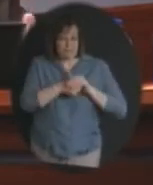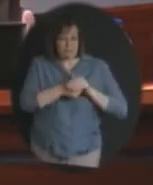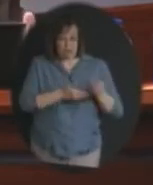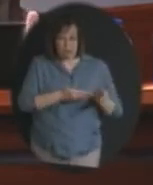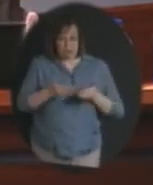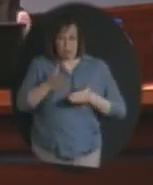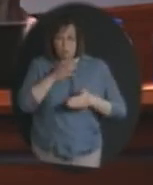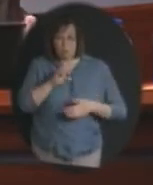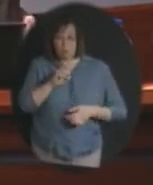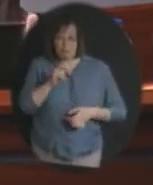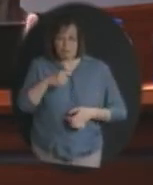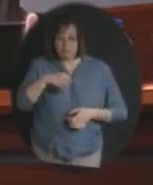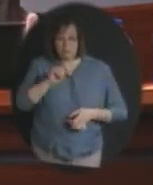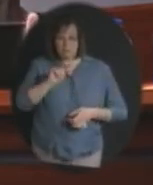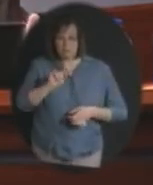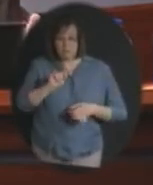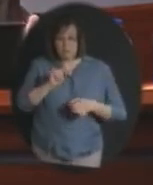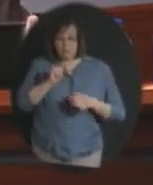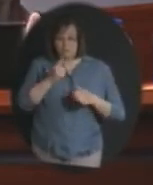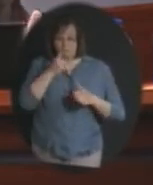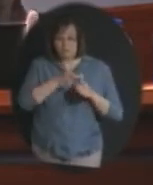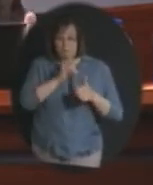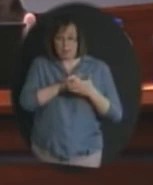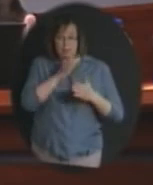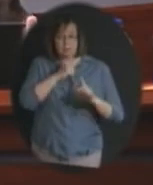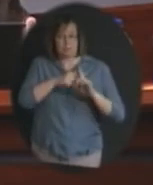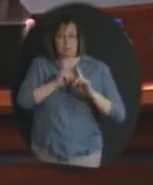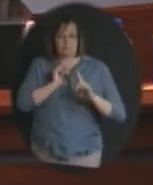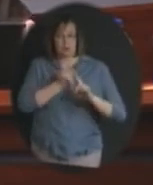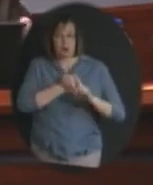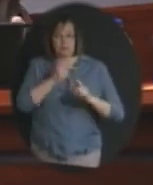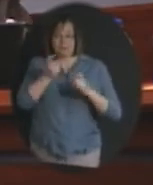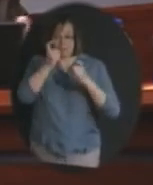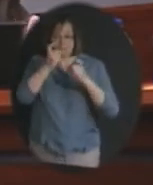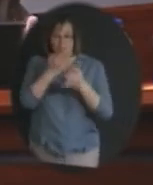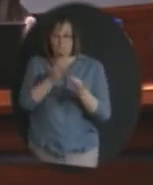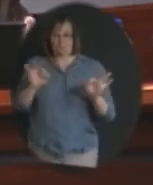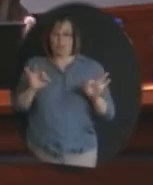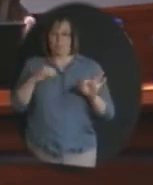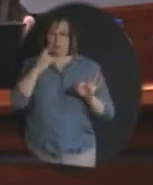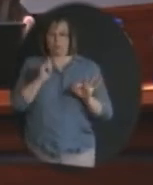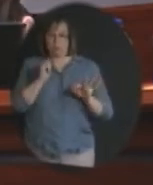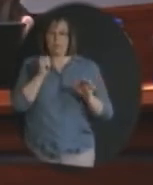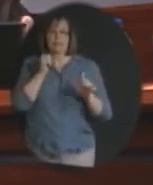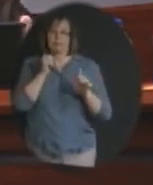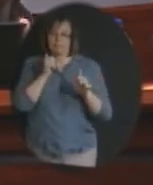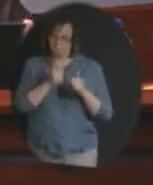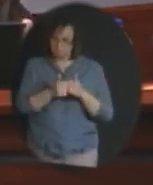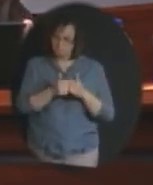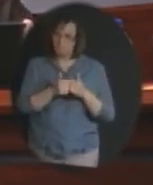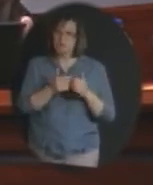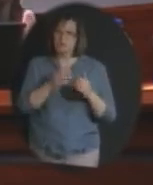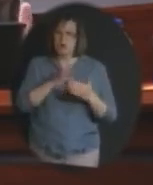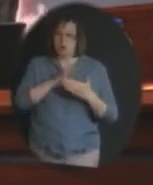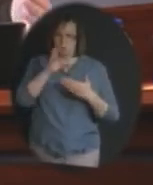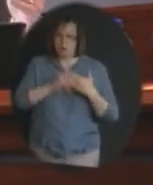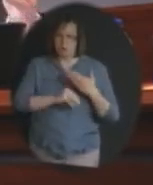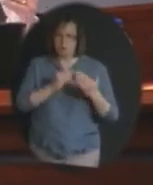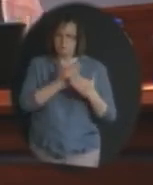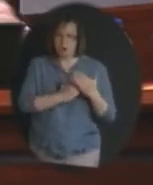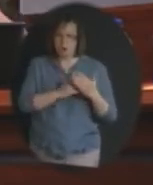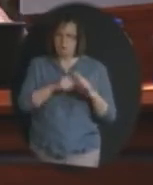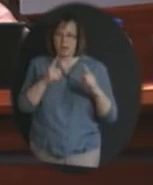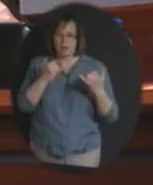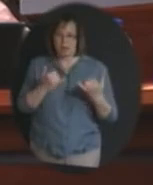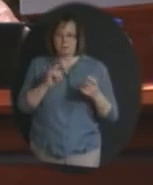would be exempt from that, which is a positive for us. Celebrate Freedom, it looks like, is coming through, a curriculum piece, but now it's